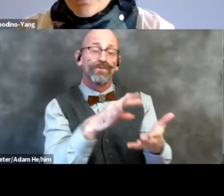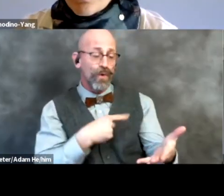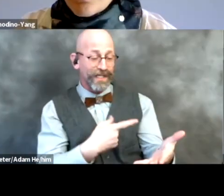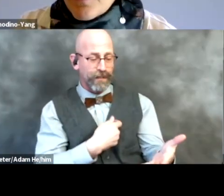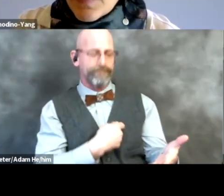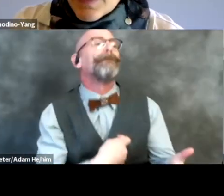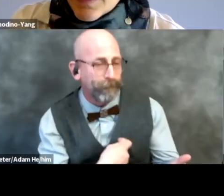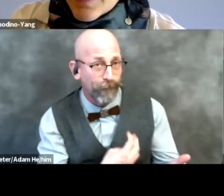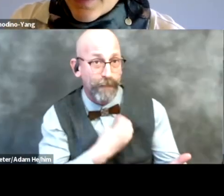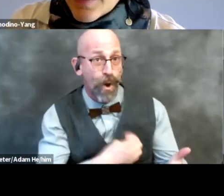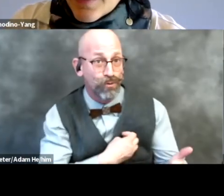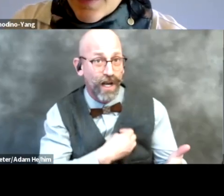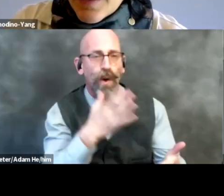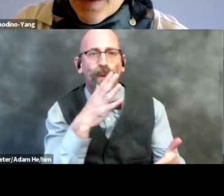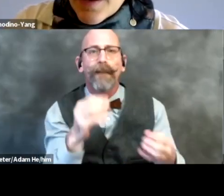powerful learning experiences.